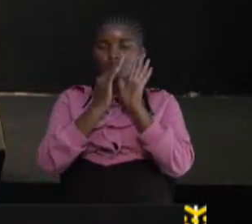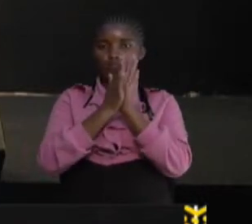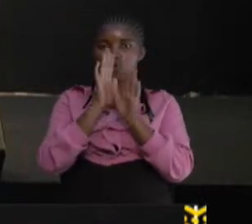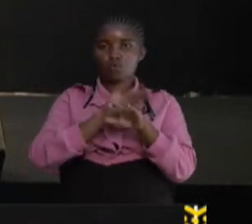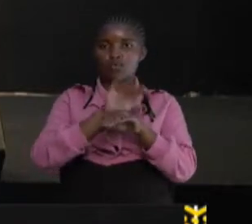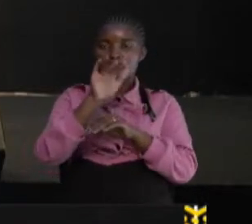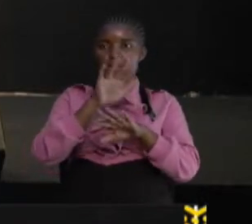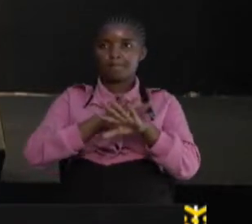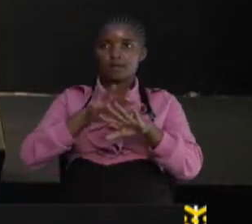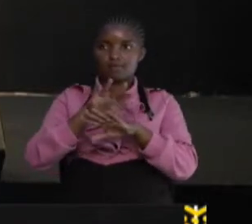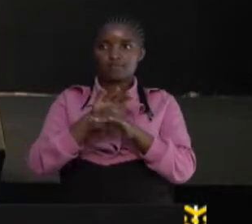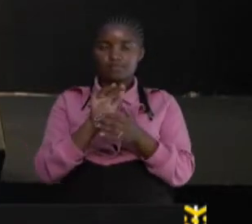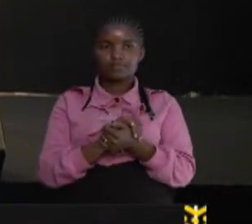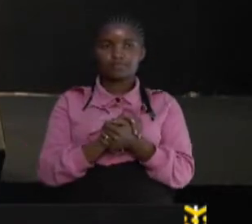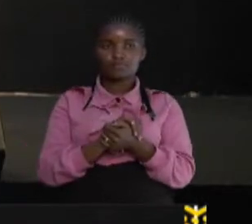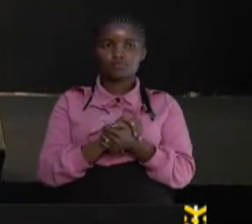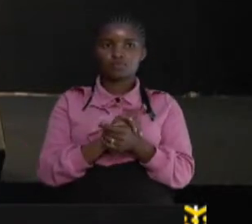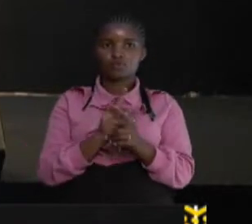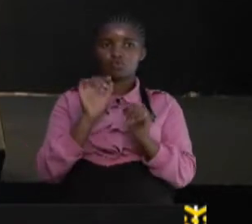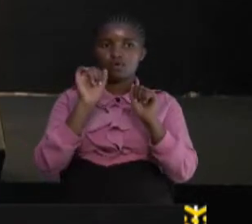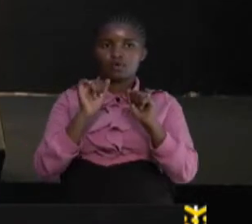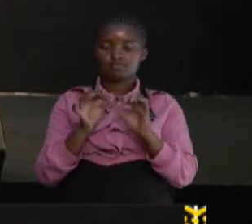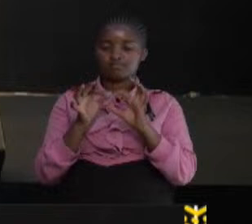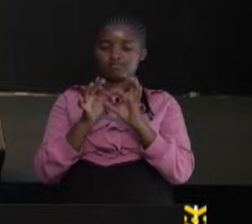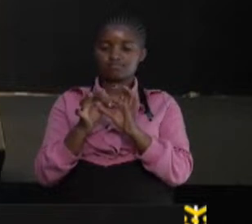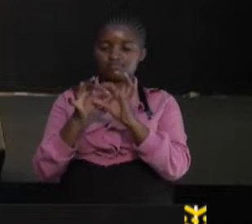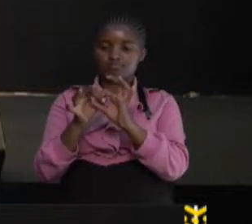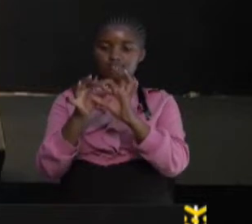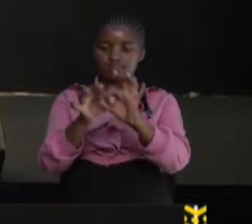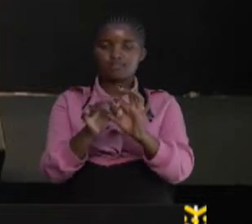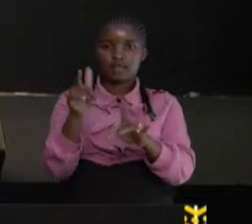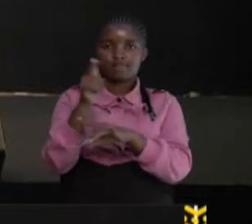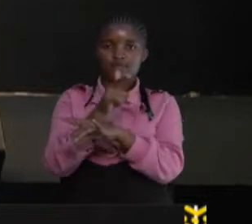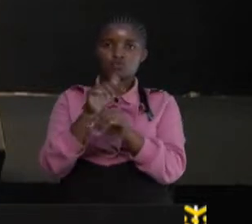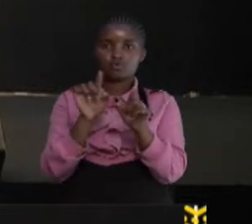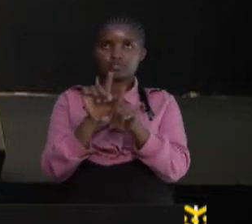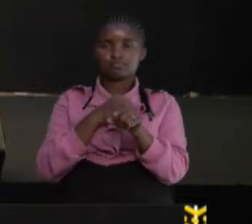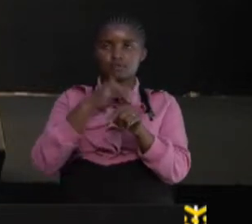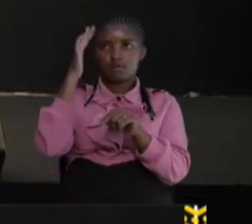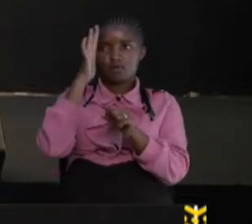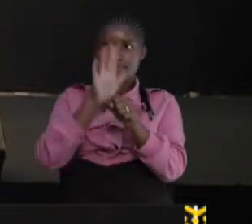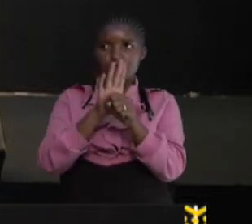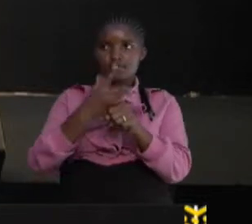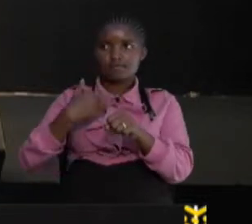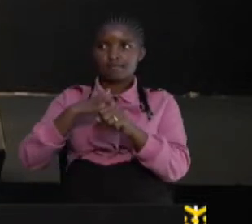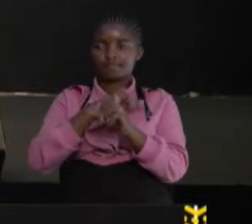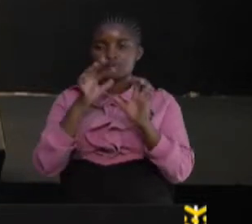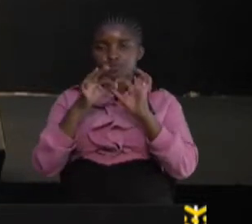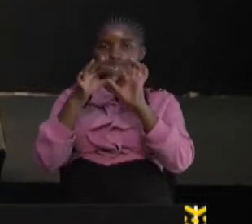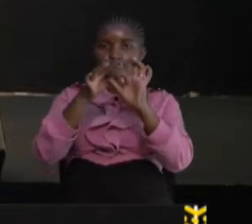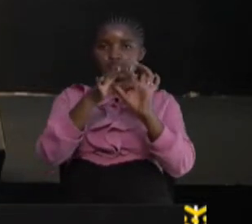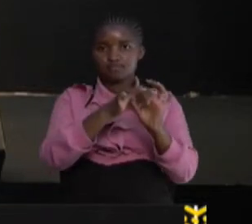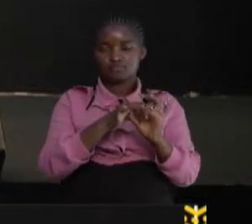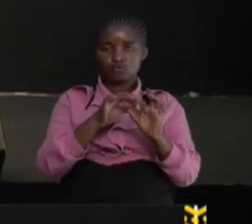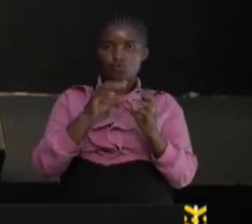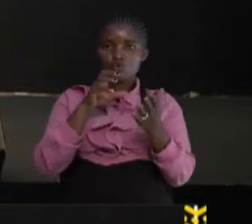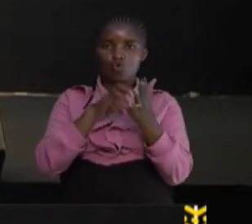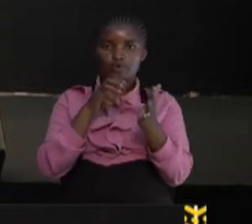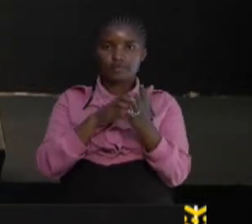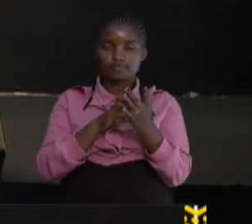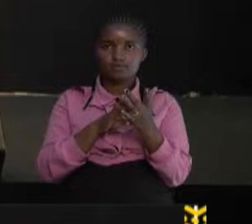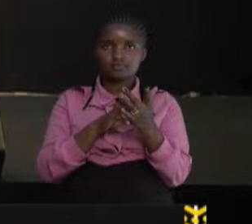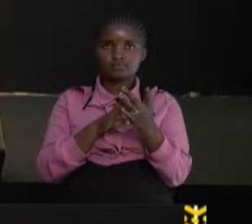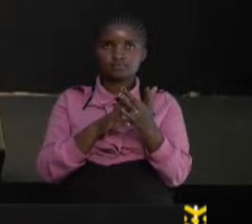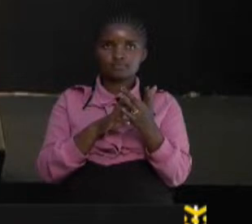their platform. You can stitch videos as well. I'm sure a lot of us, we stitch content,